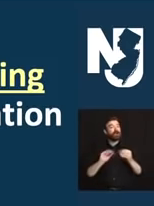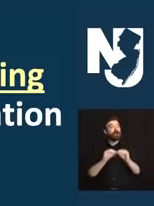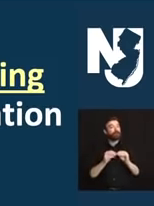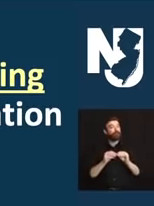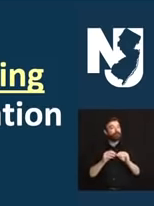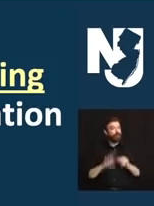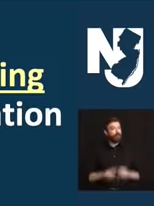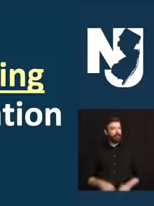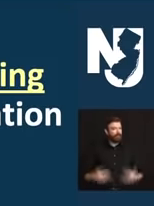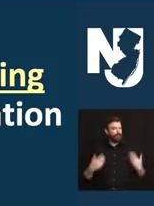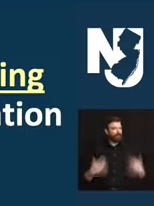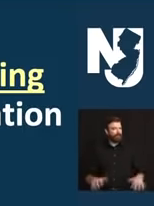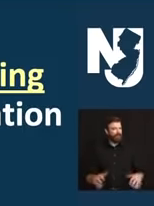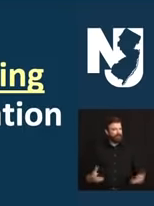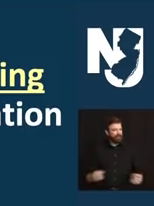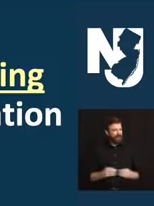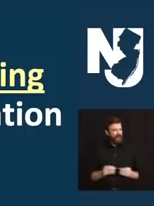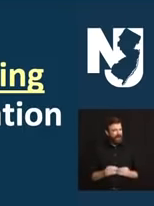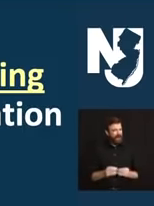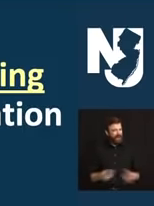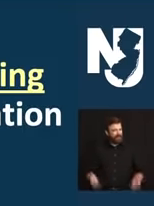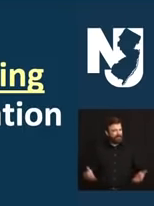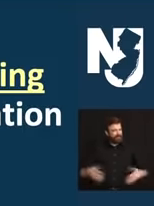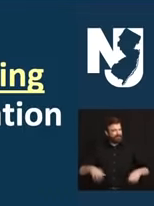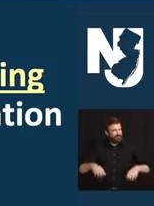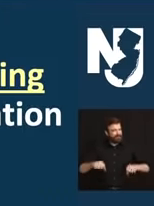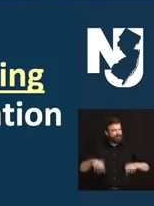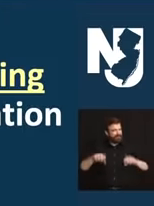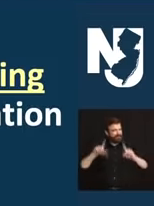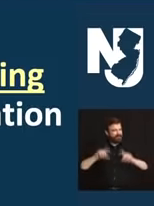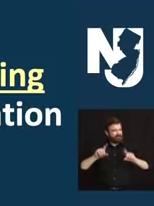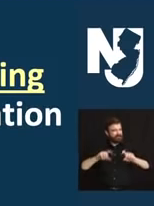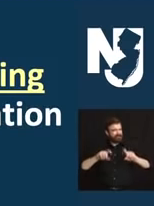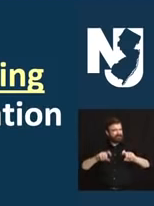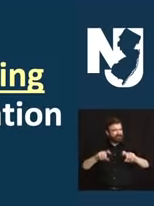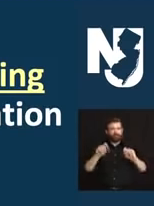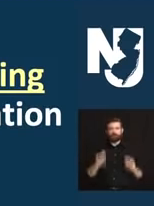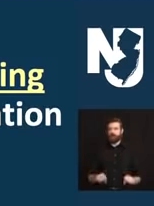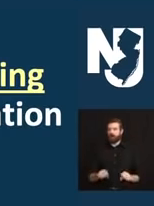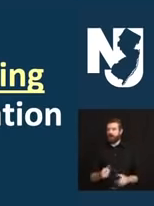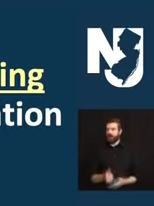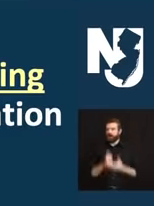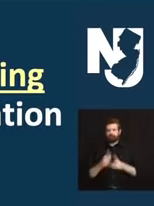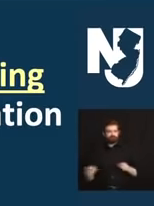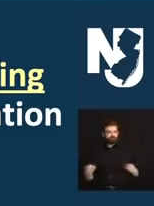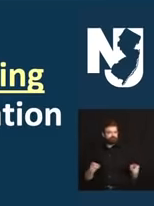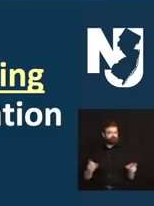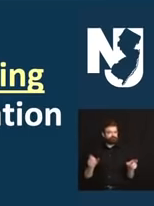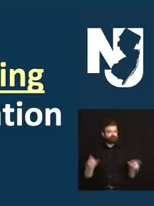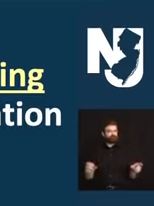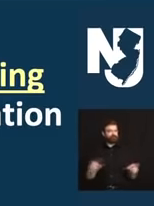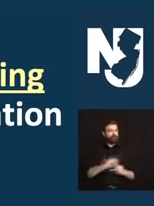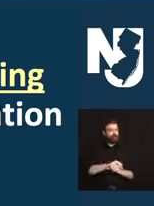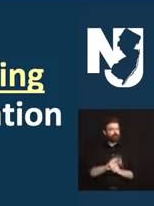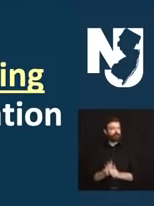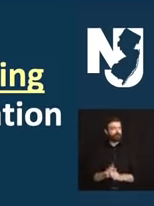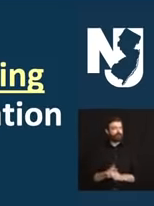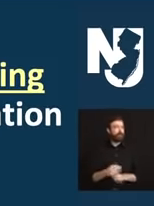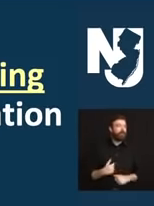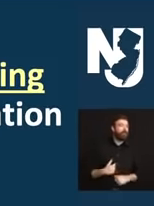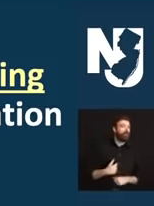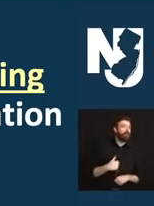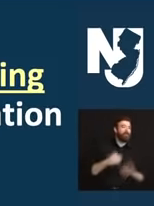problems and get on top of them. There are absolutely no excuses for not getting tested and for knowing your COVID-19